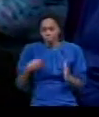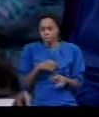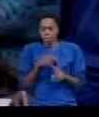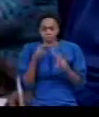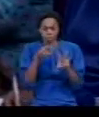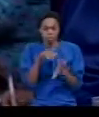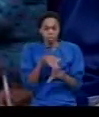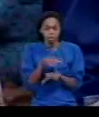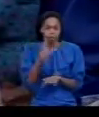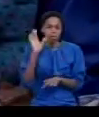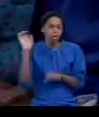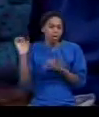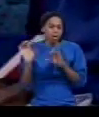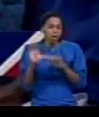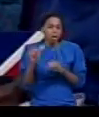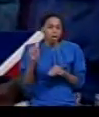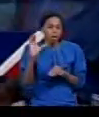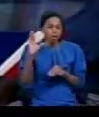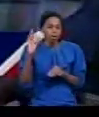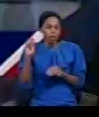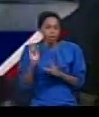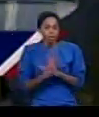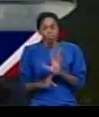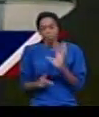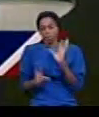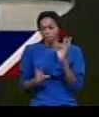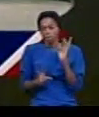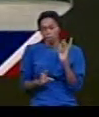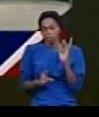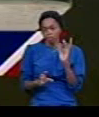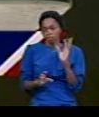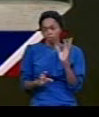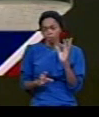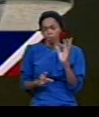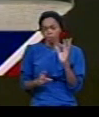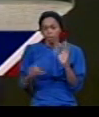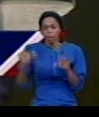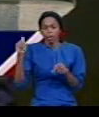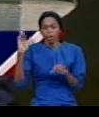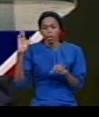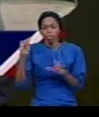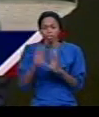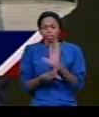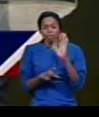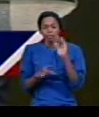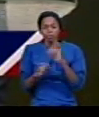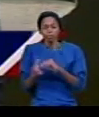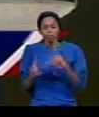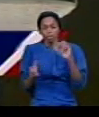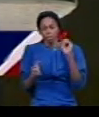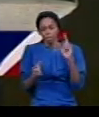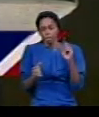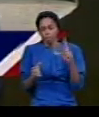chapter 15 and we're reading from verse 11. Acts 15 verse 11, but